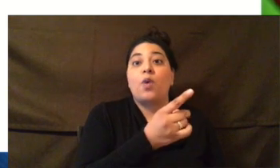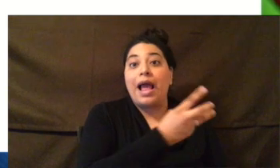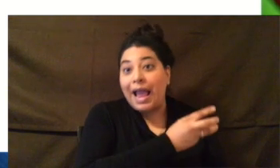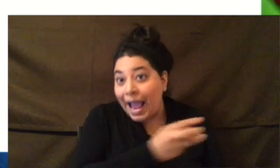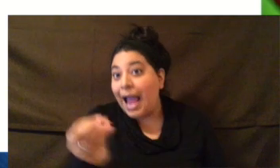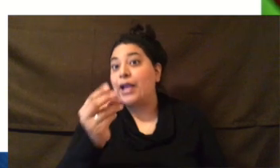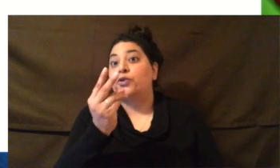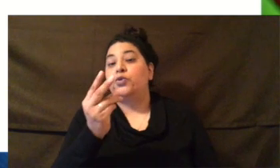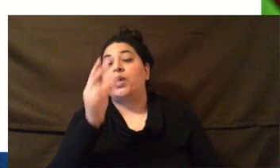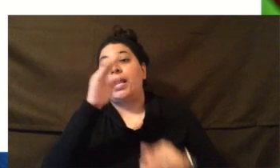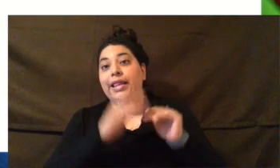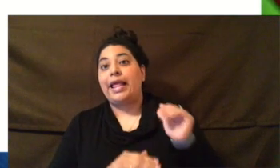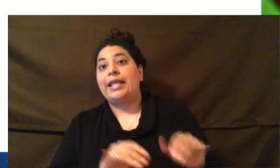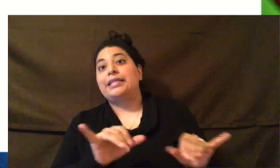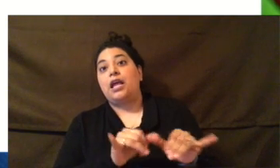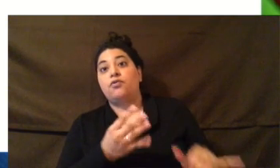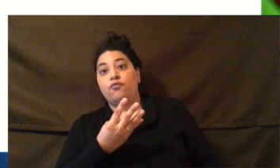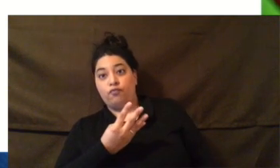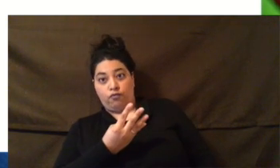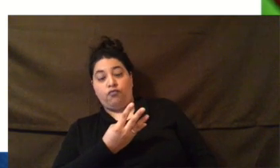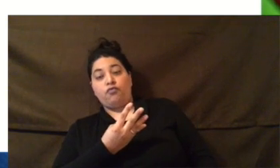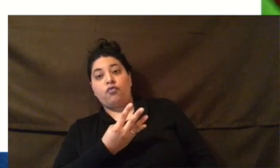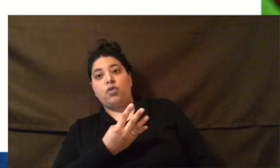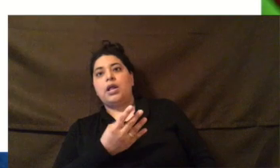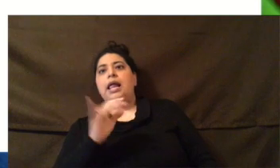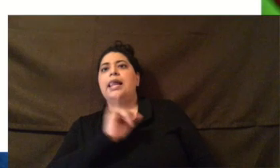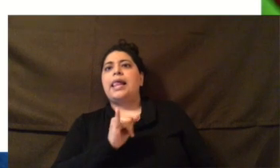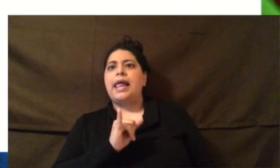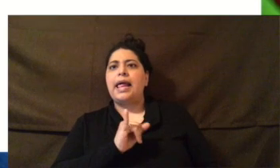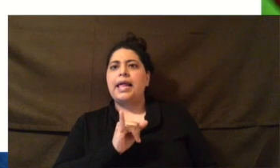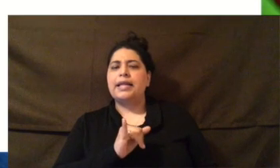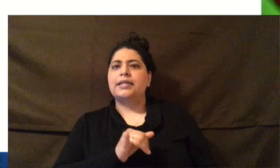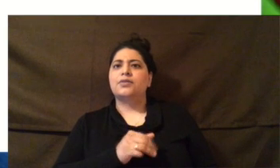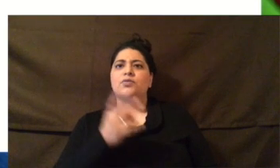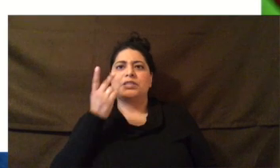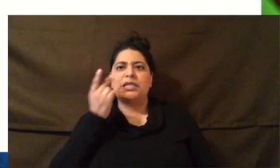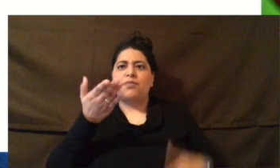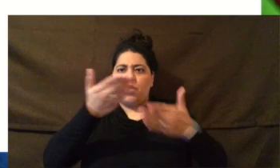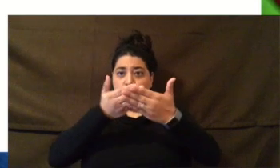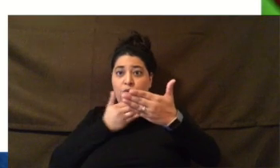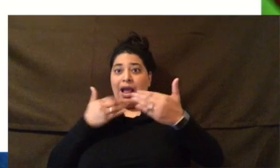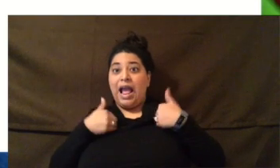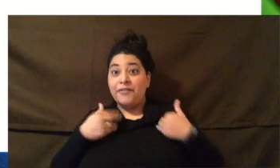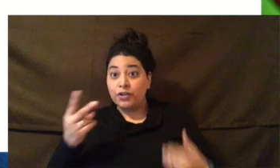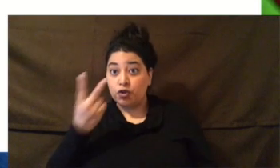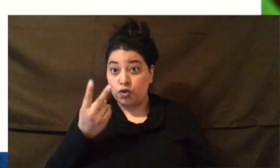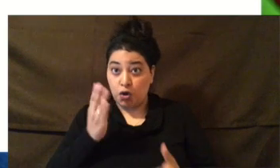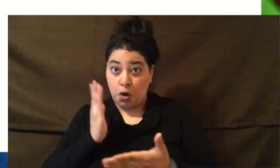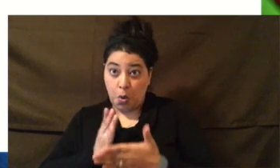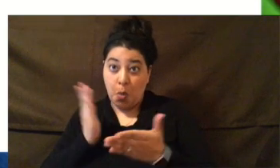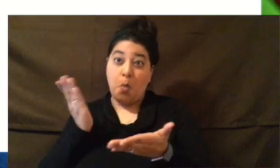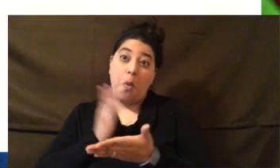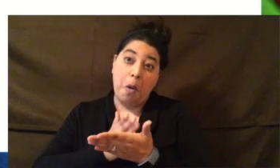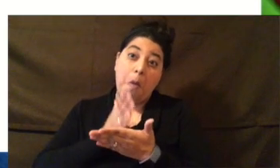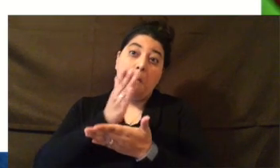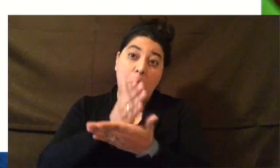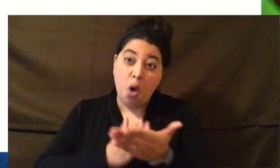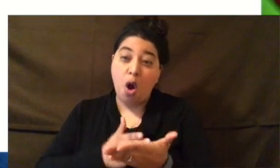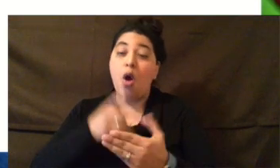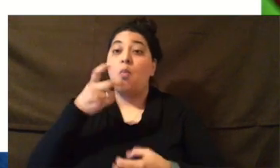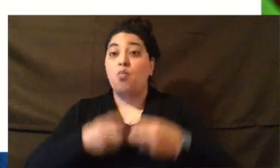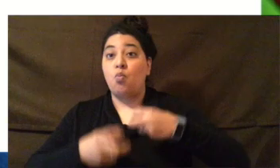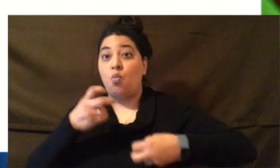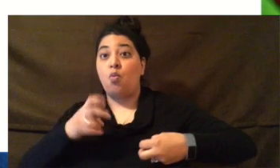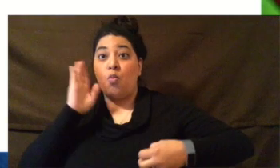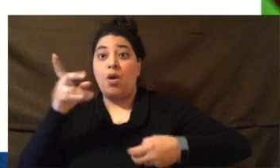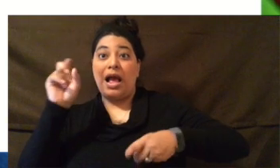2 than size 4? So just like our previous slide, we have a 2-step problem here. We're going to